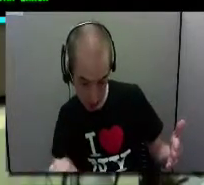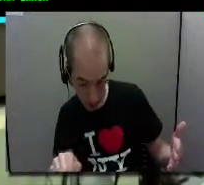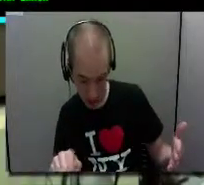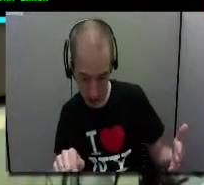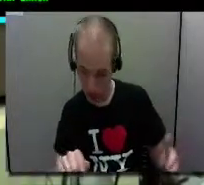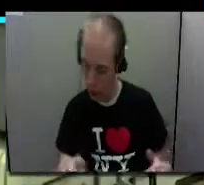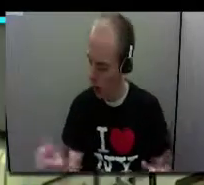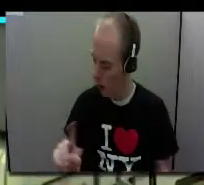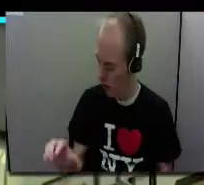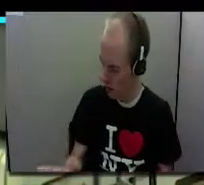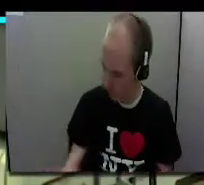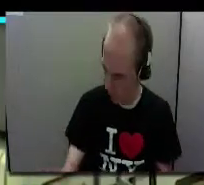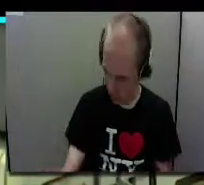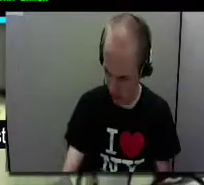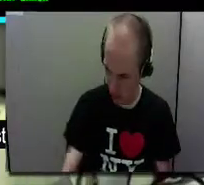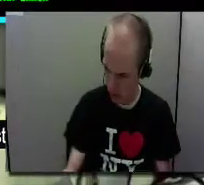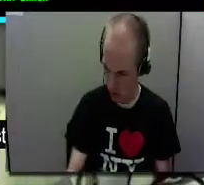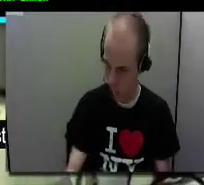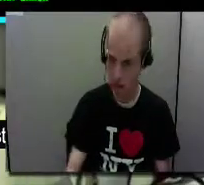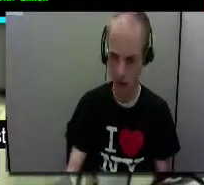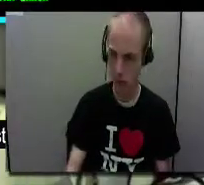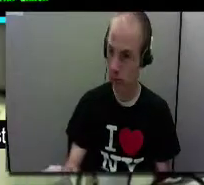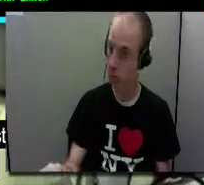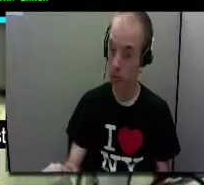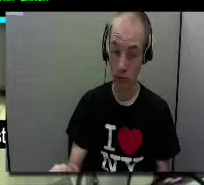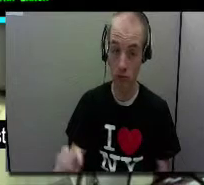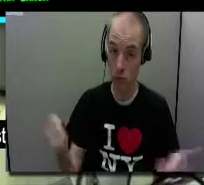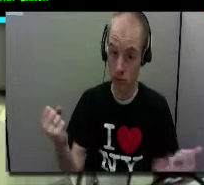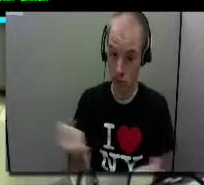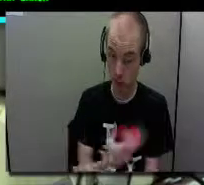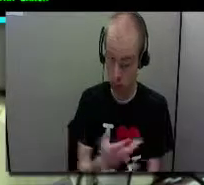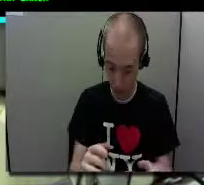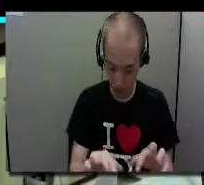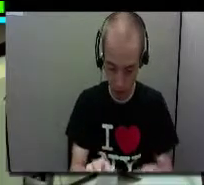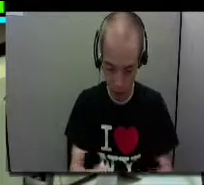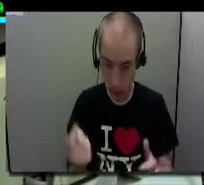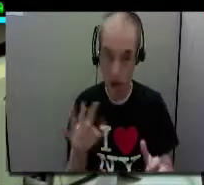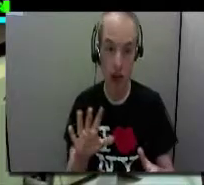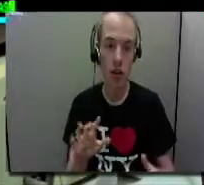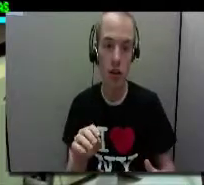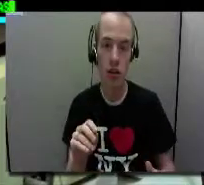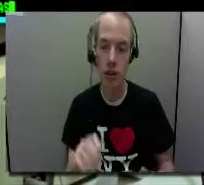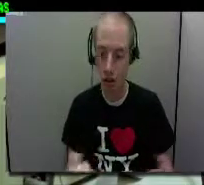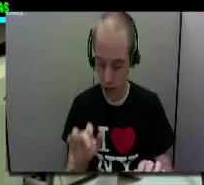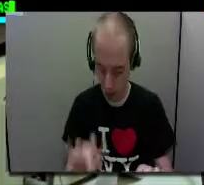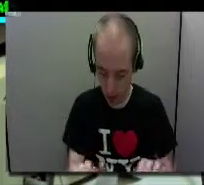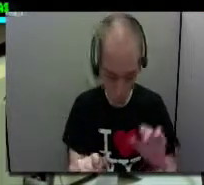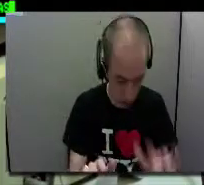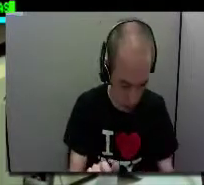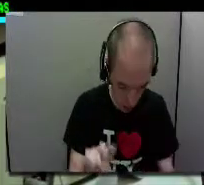the mouse? Where's the mouse? Everything is just done with the keyboard. What?